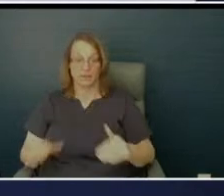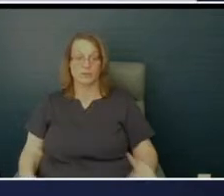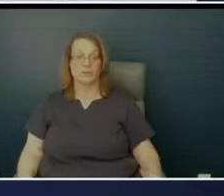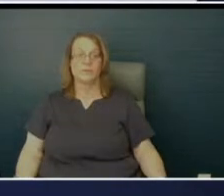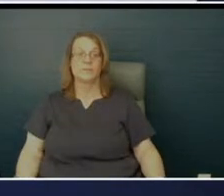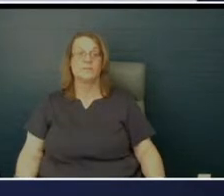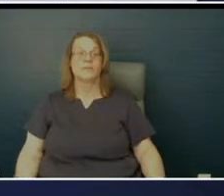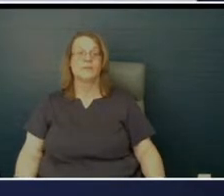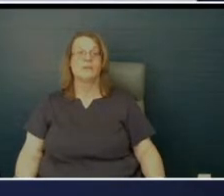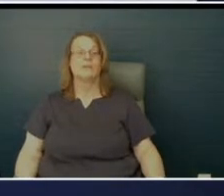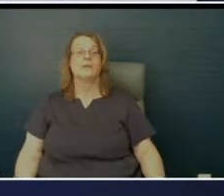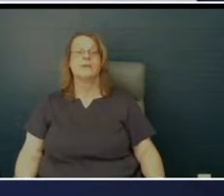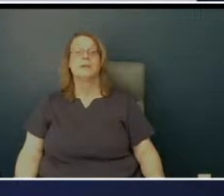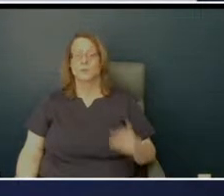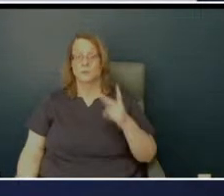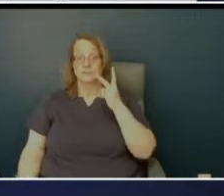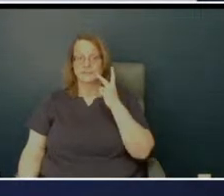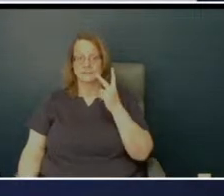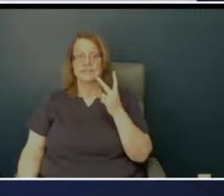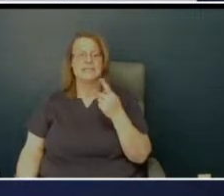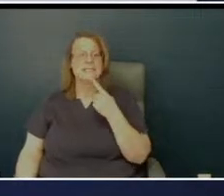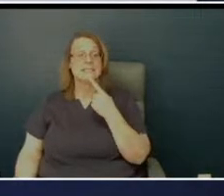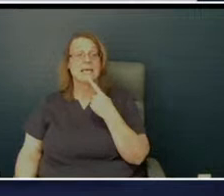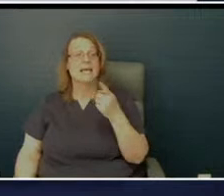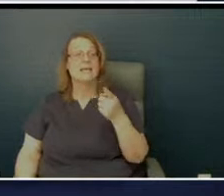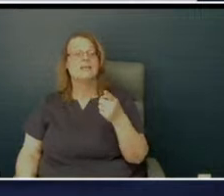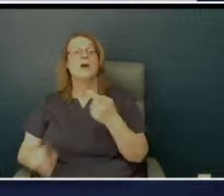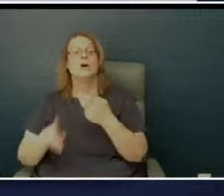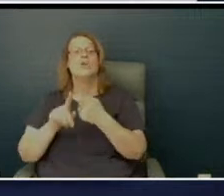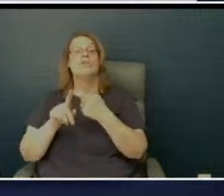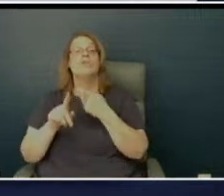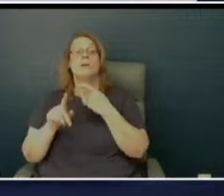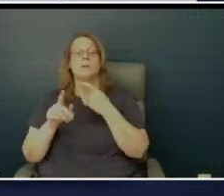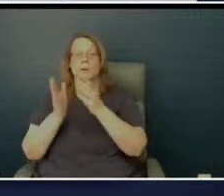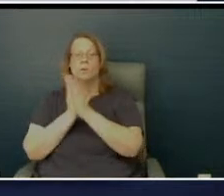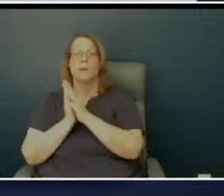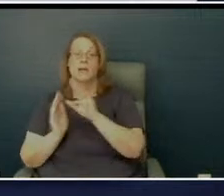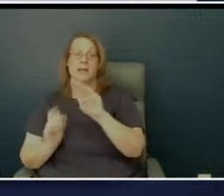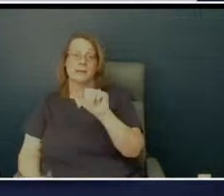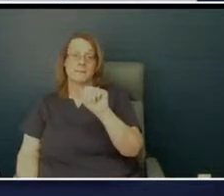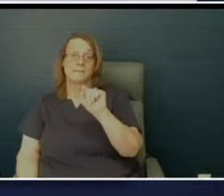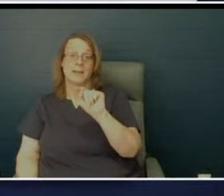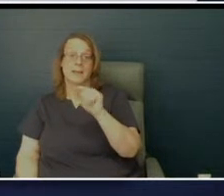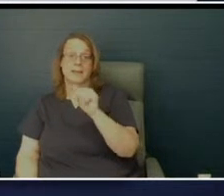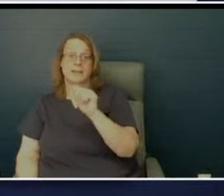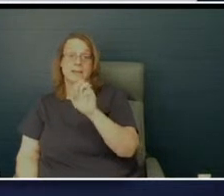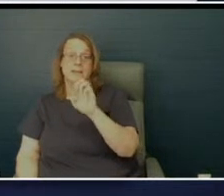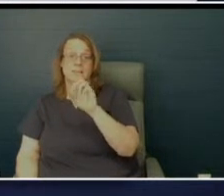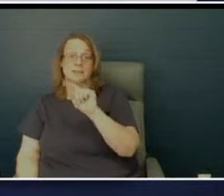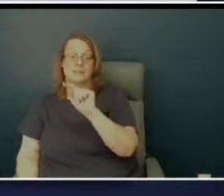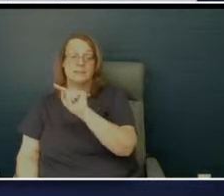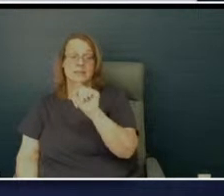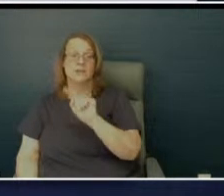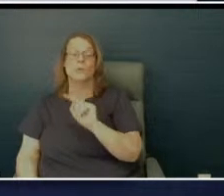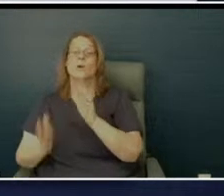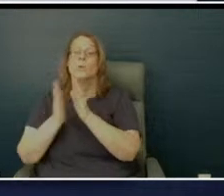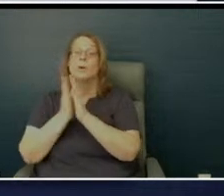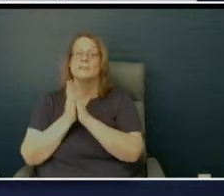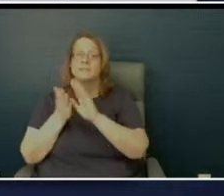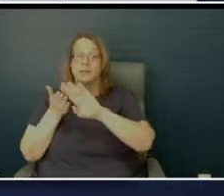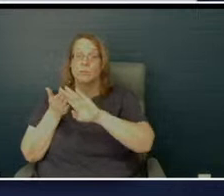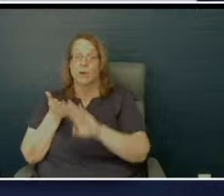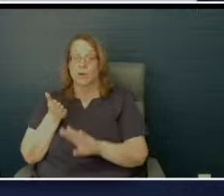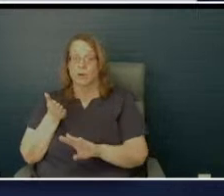he emailed the White House, quote, pursuant to a request from Matt Gaetz, requesting a pardon for Representative Gaetz,